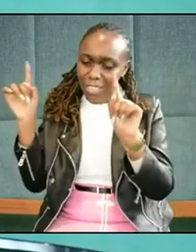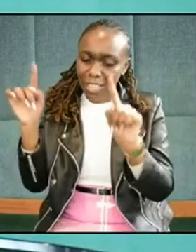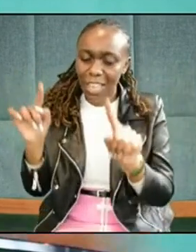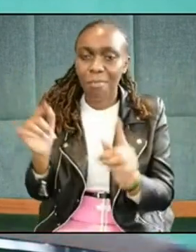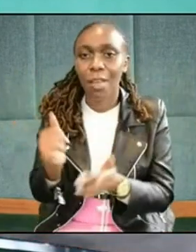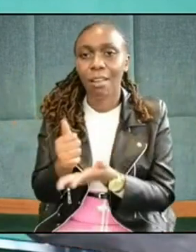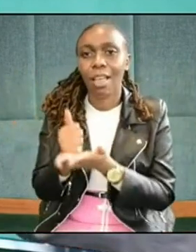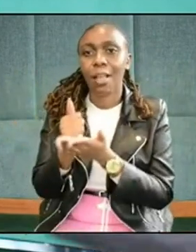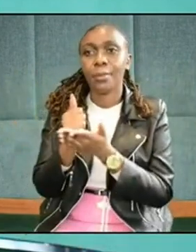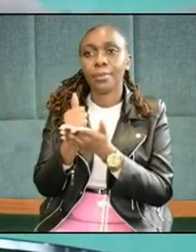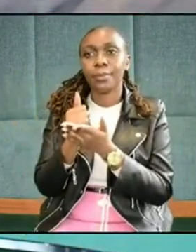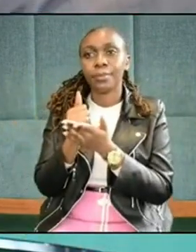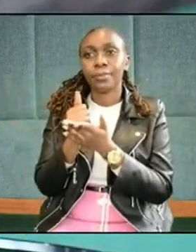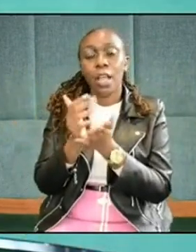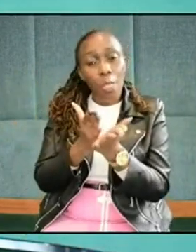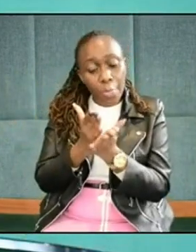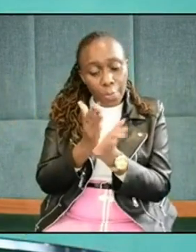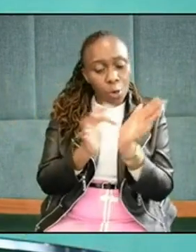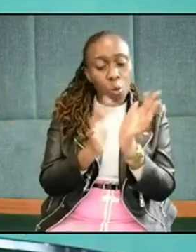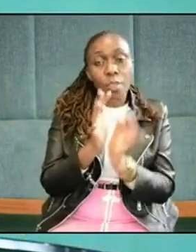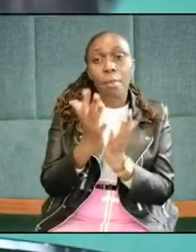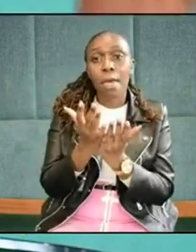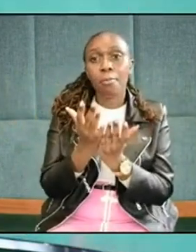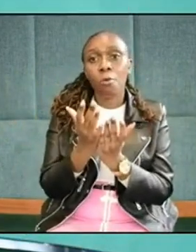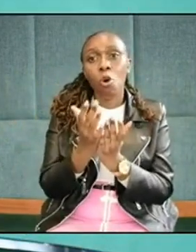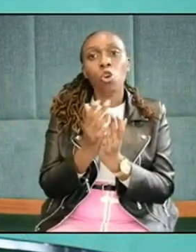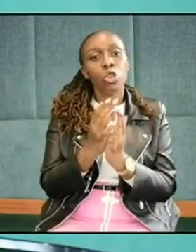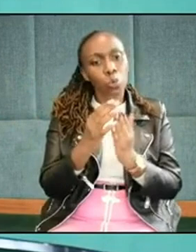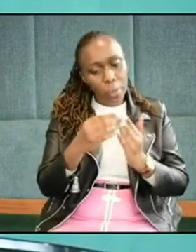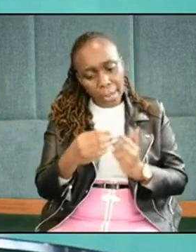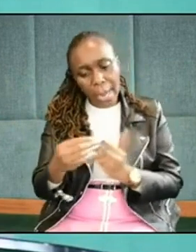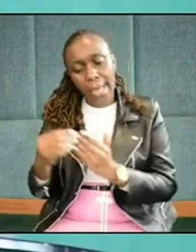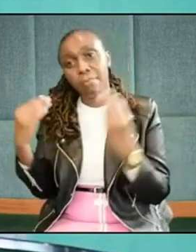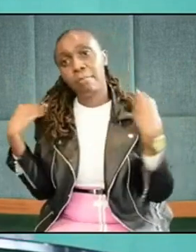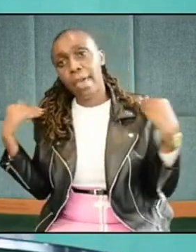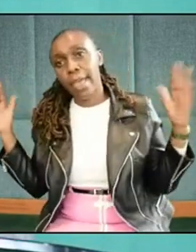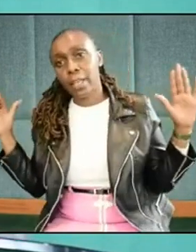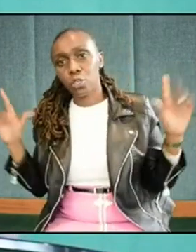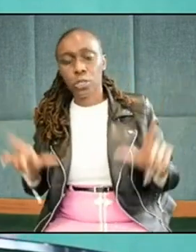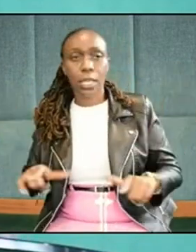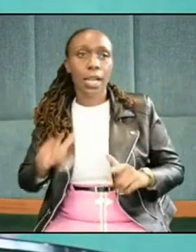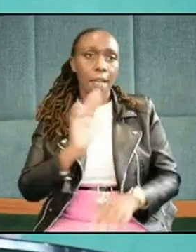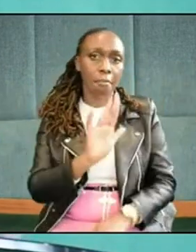Quote the Bible, you will walk with angels in your life.